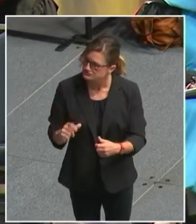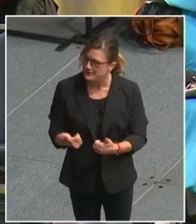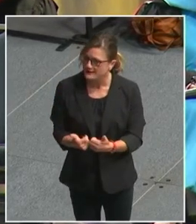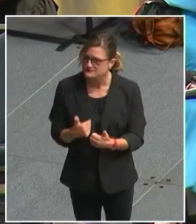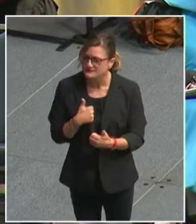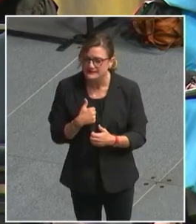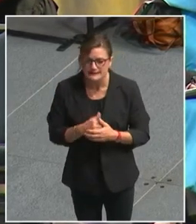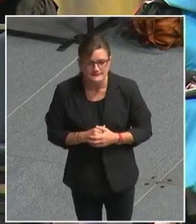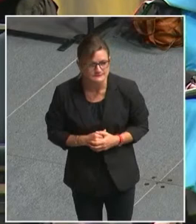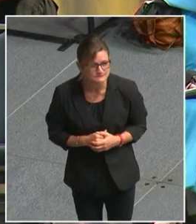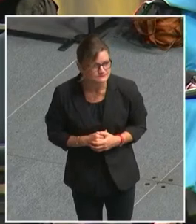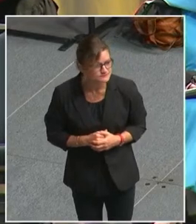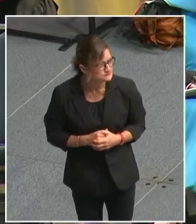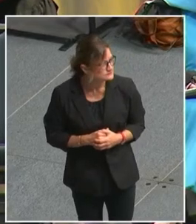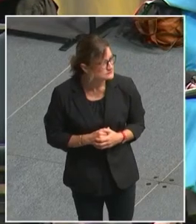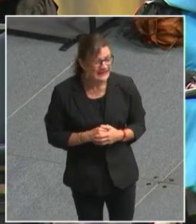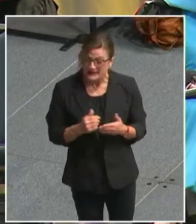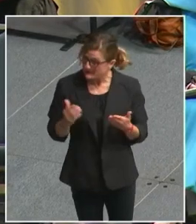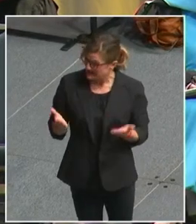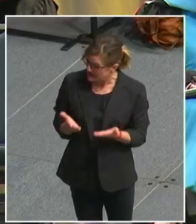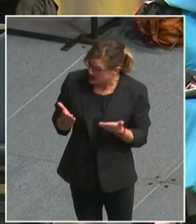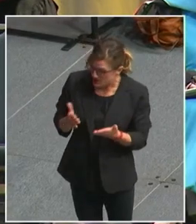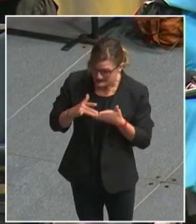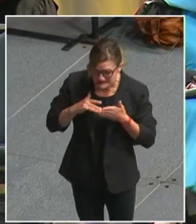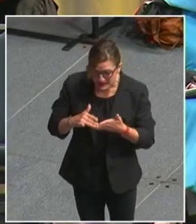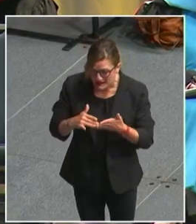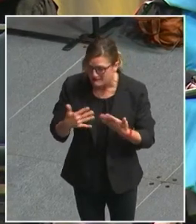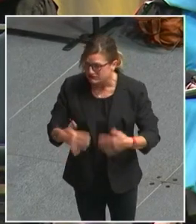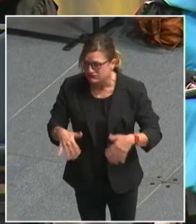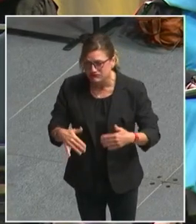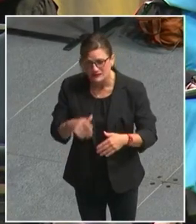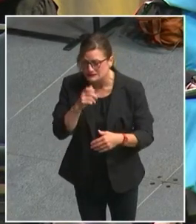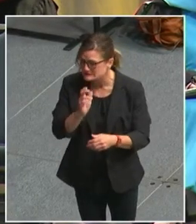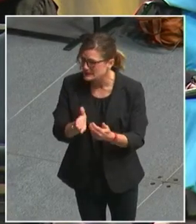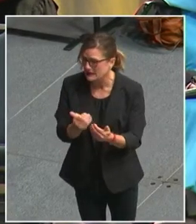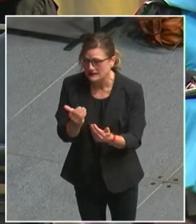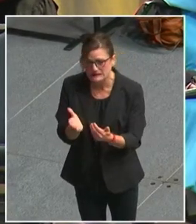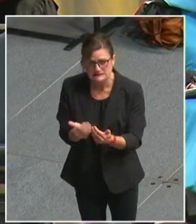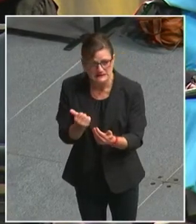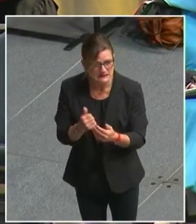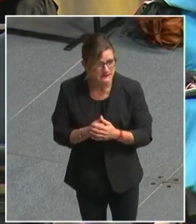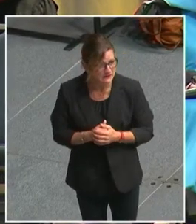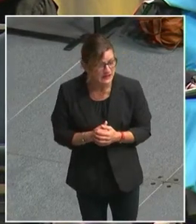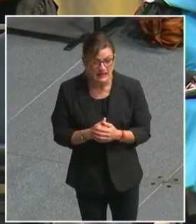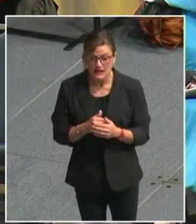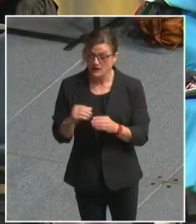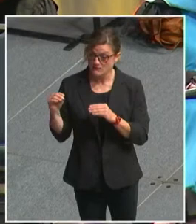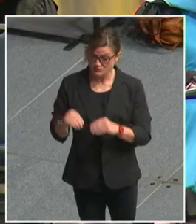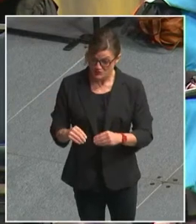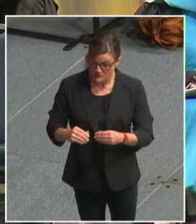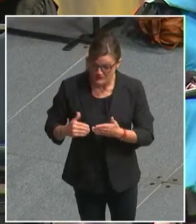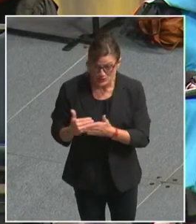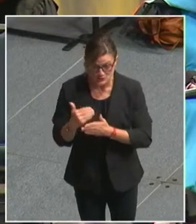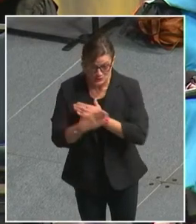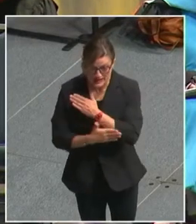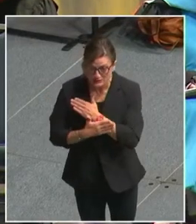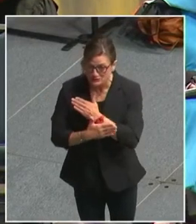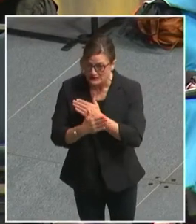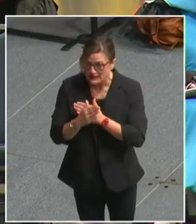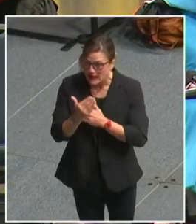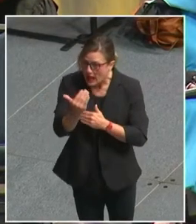Being here hasn't been easy. I had to face the pandemic in a new country where I didn't know